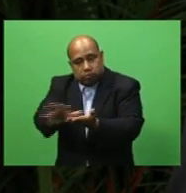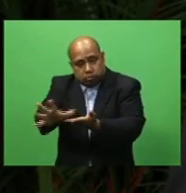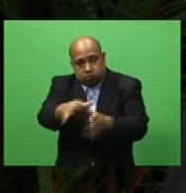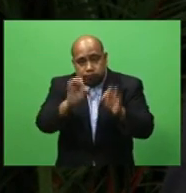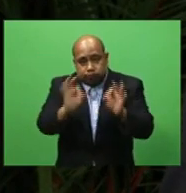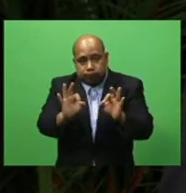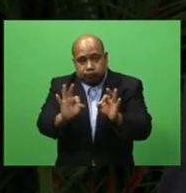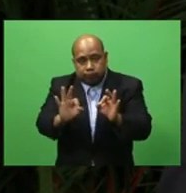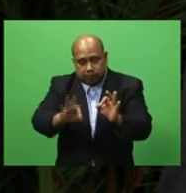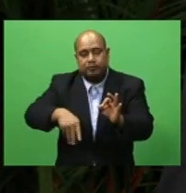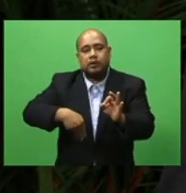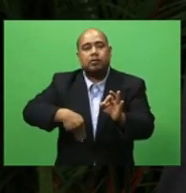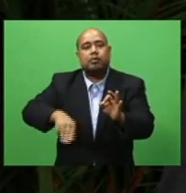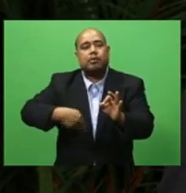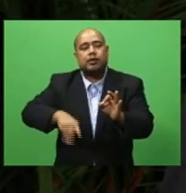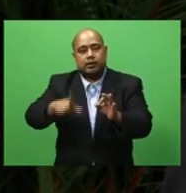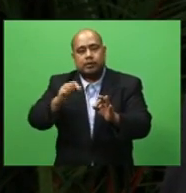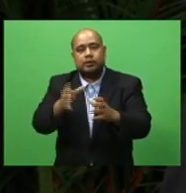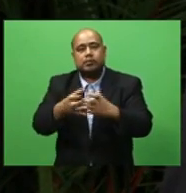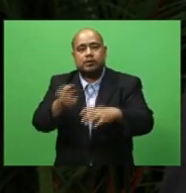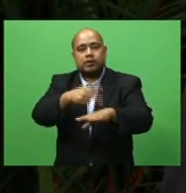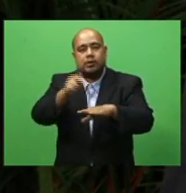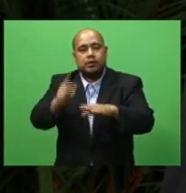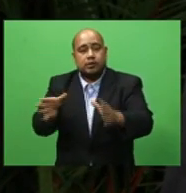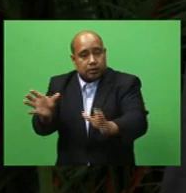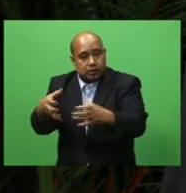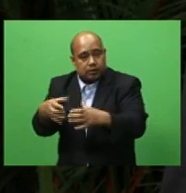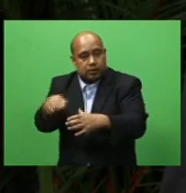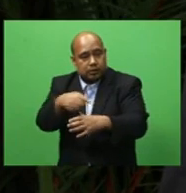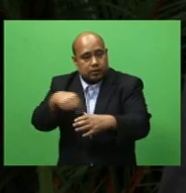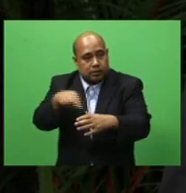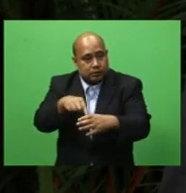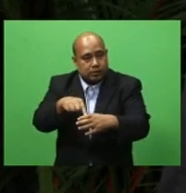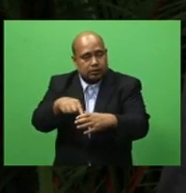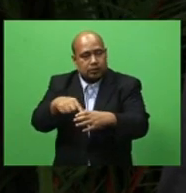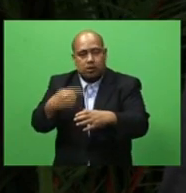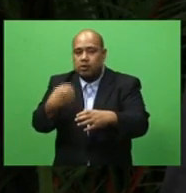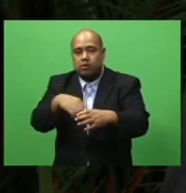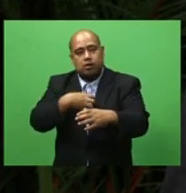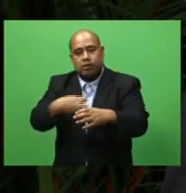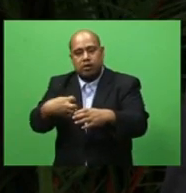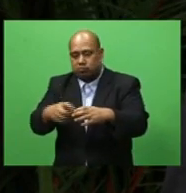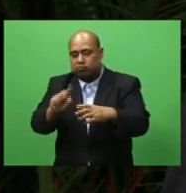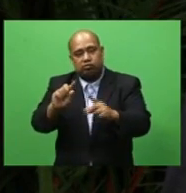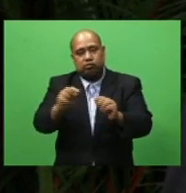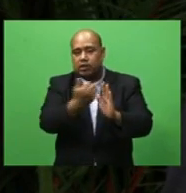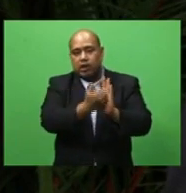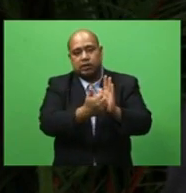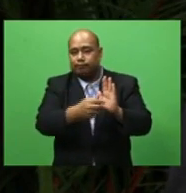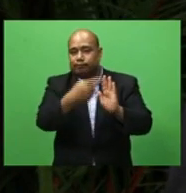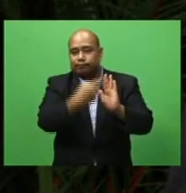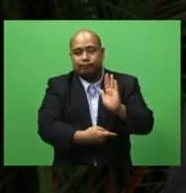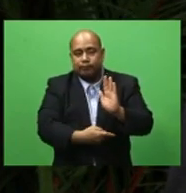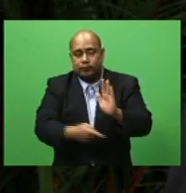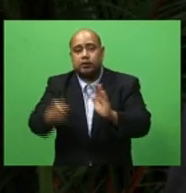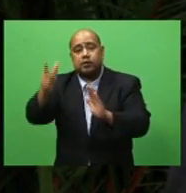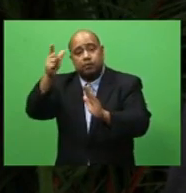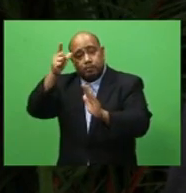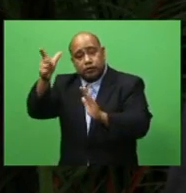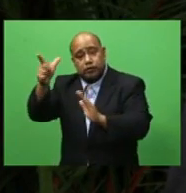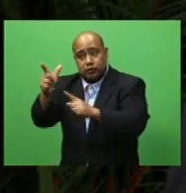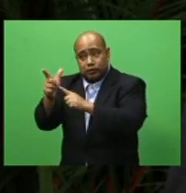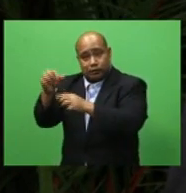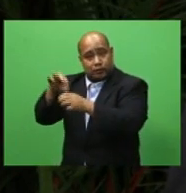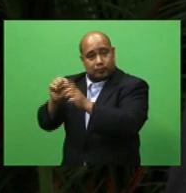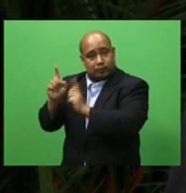Parliament is because the party itself was no longer in existence. The supervisor adds Nawaikula's post appears to